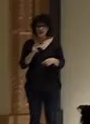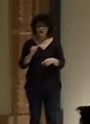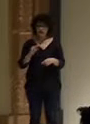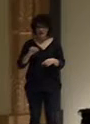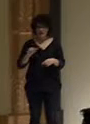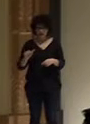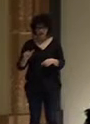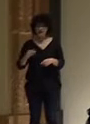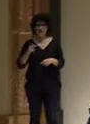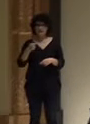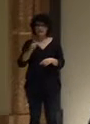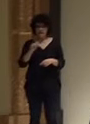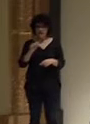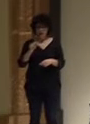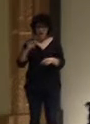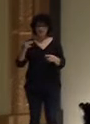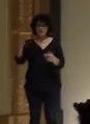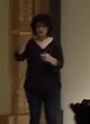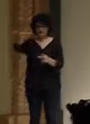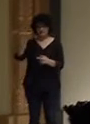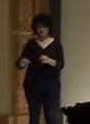of State for the Culture.